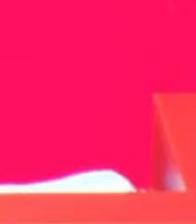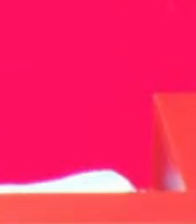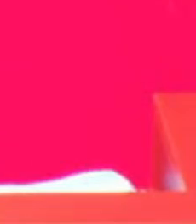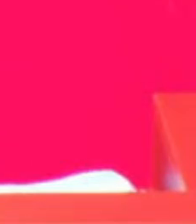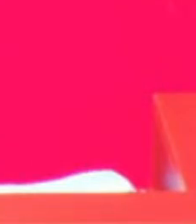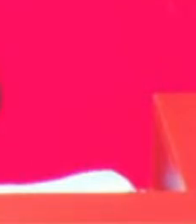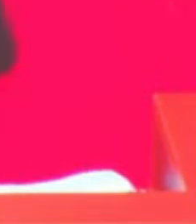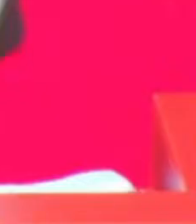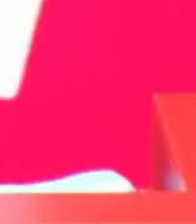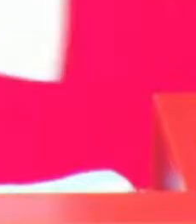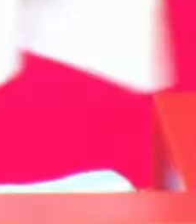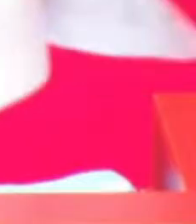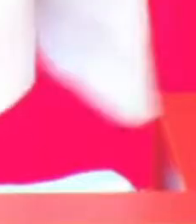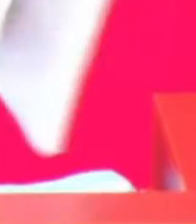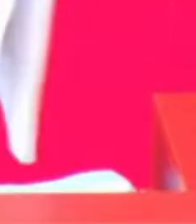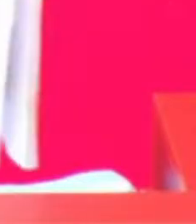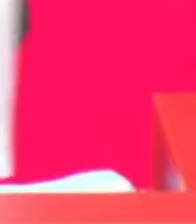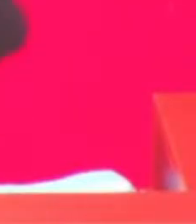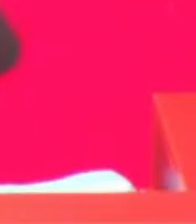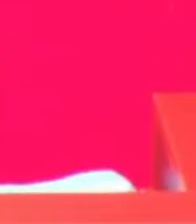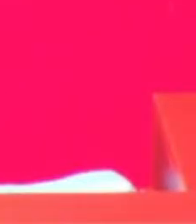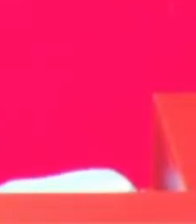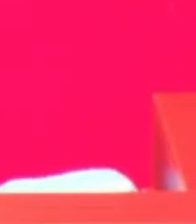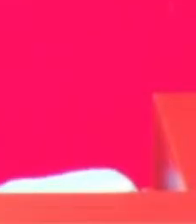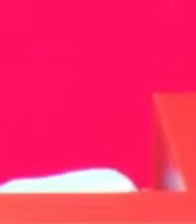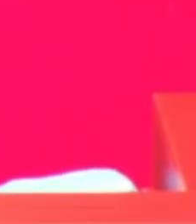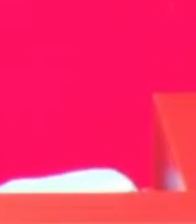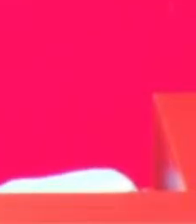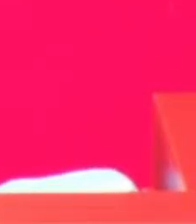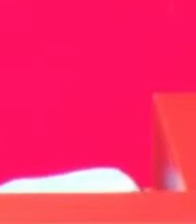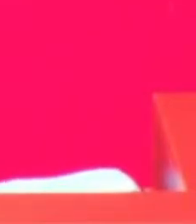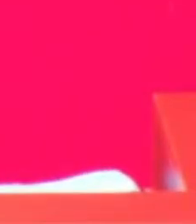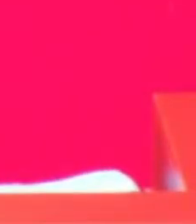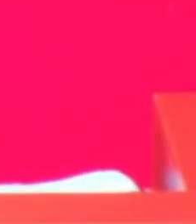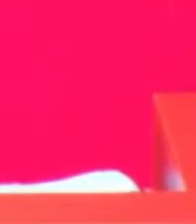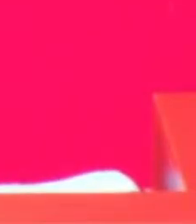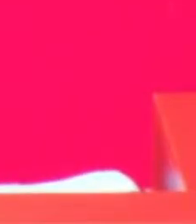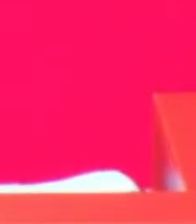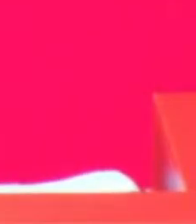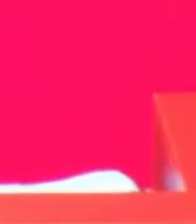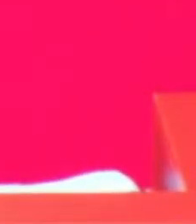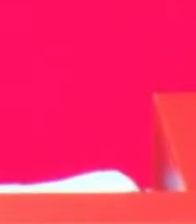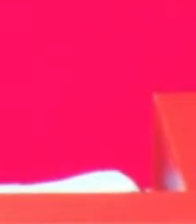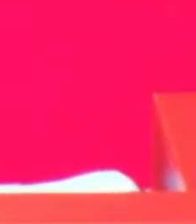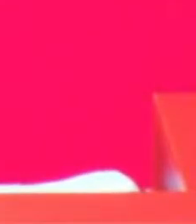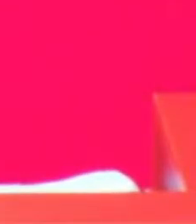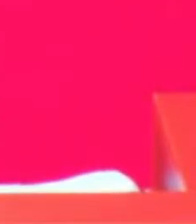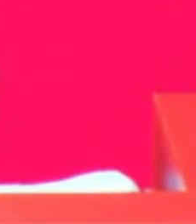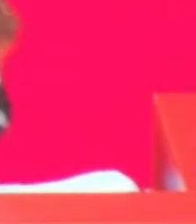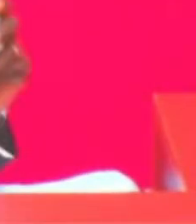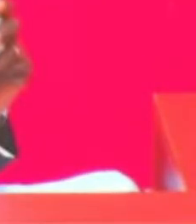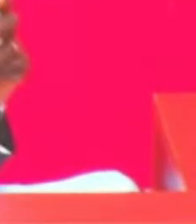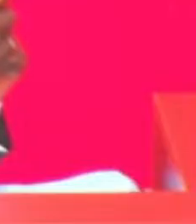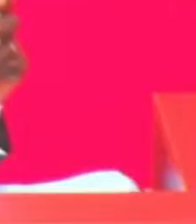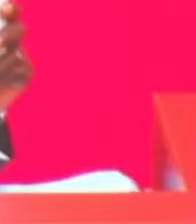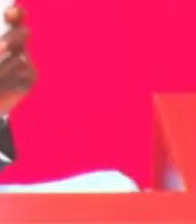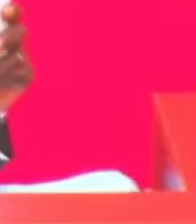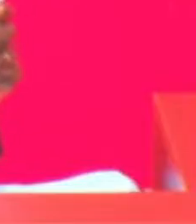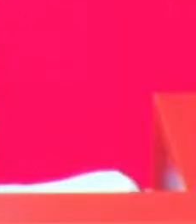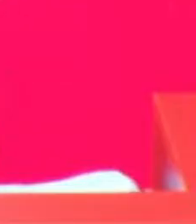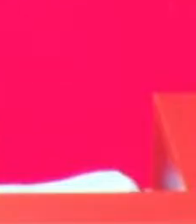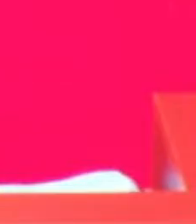not have the refined bill. The second concern is that they just got the refined